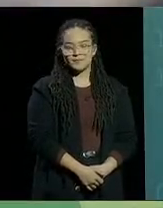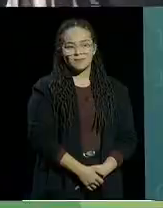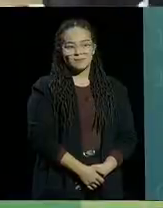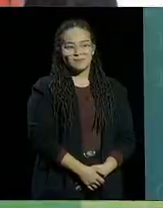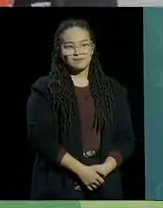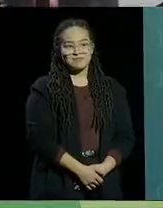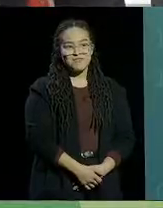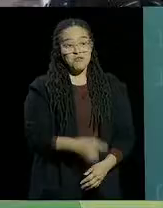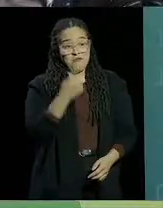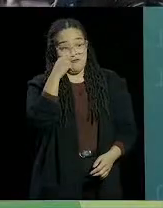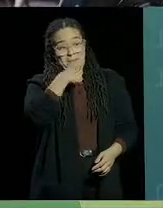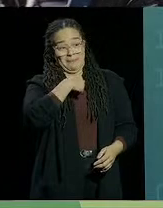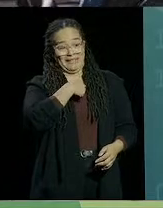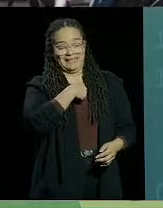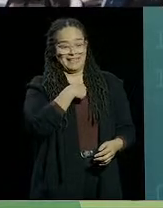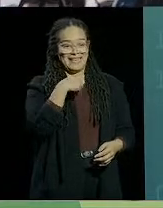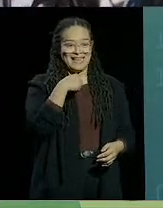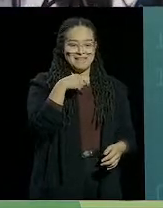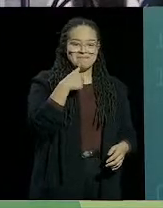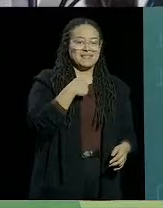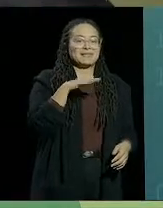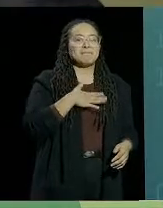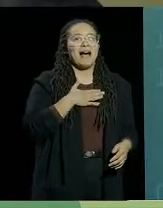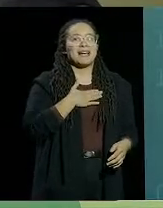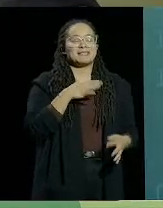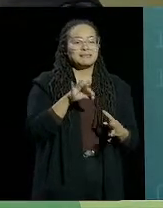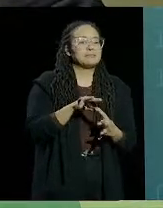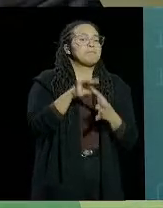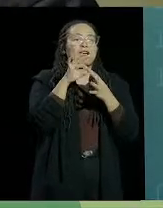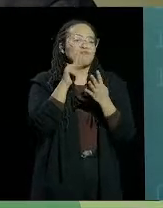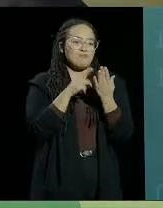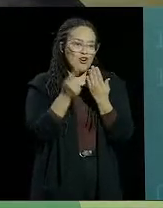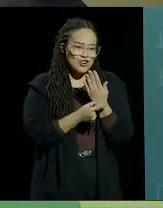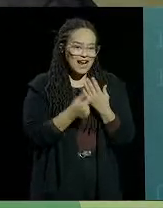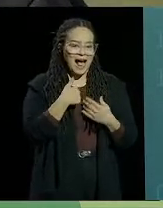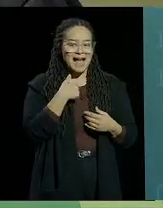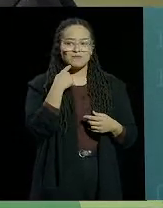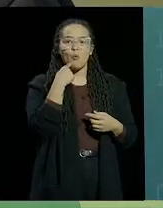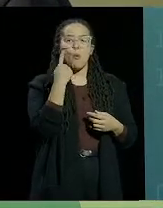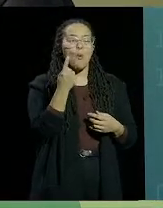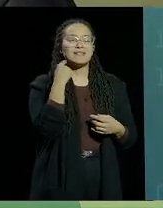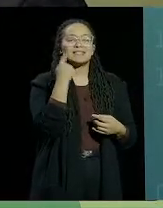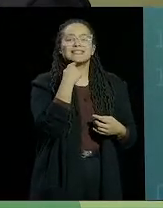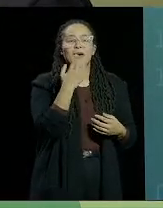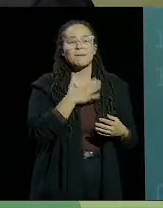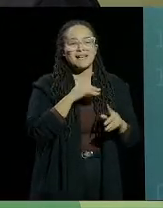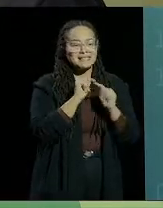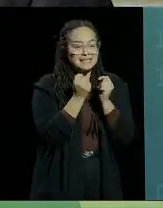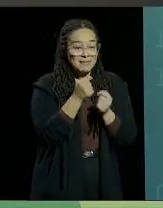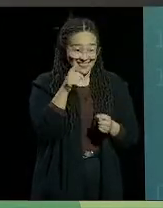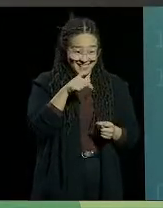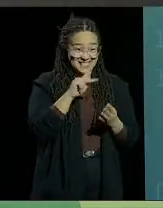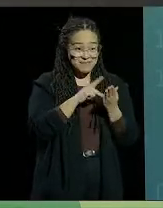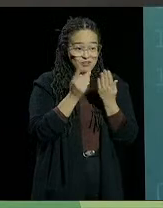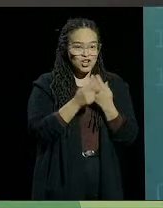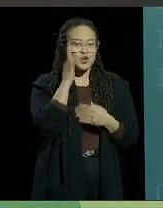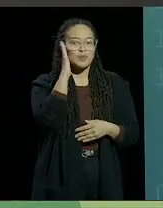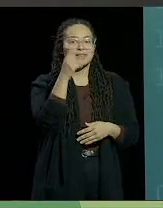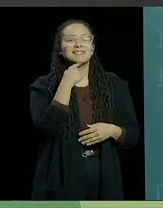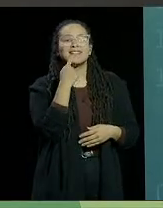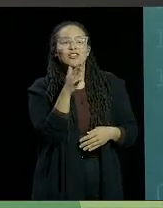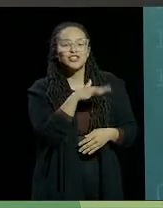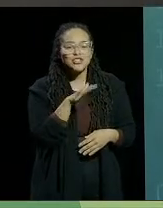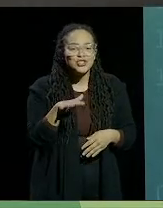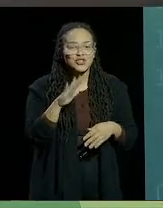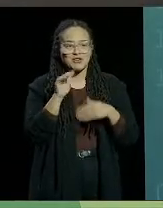well. So for me, this is, I call it like my mantelpiece project, and I always tell everyone on the team, like, this is going to be the project that you tell your kids about and your grandkids